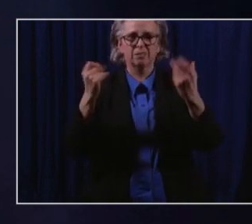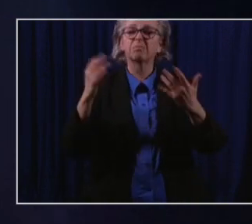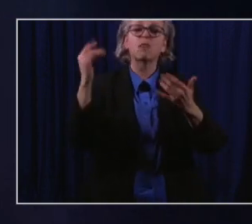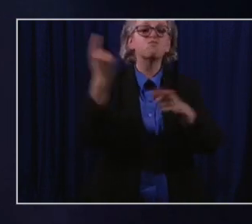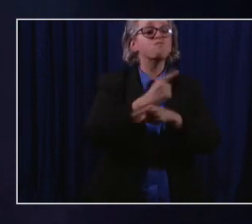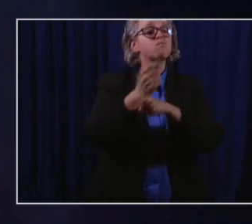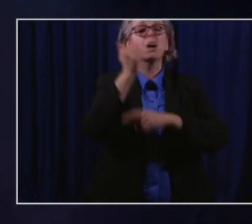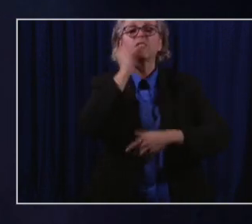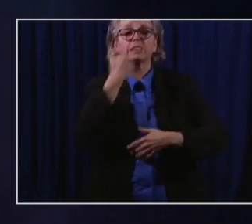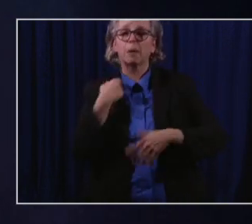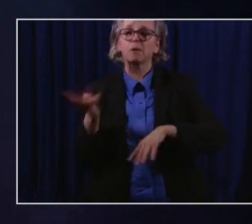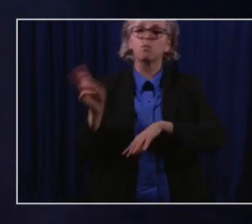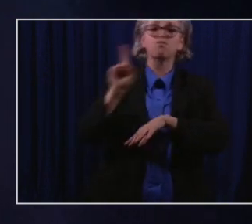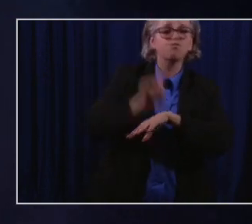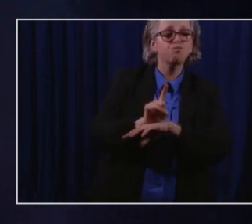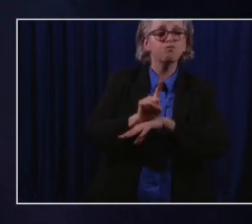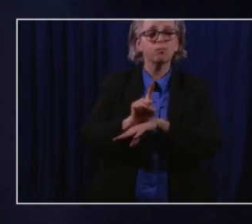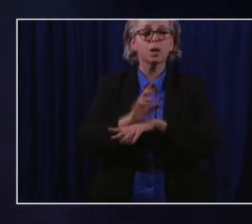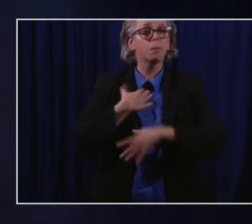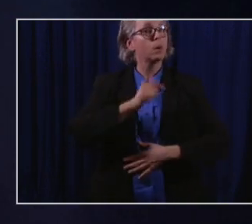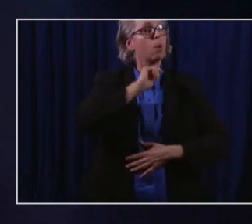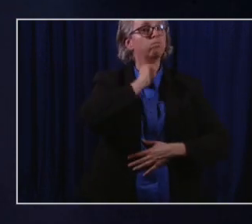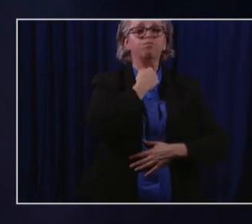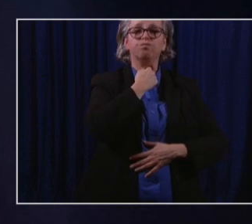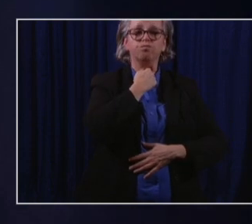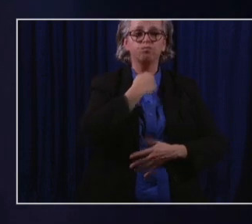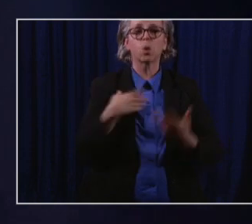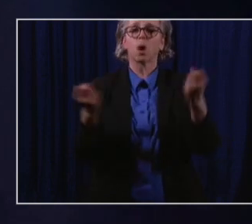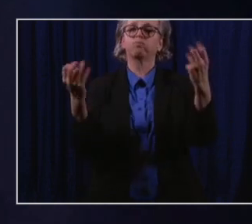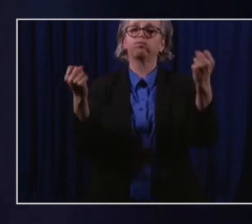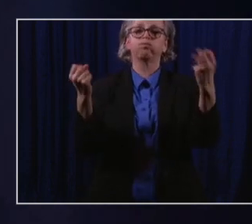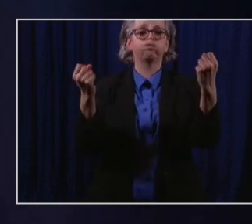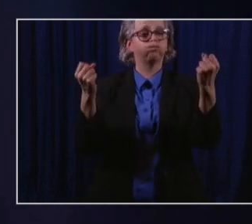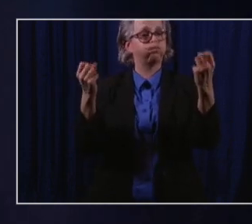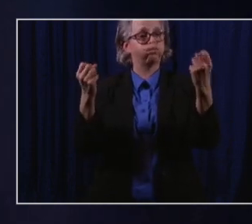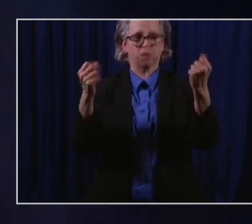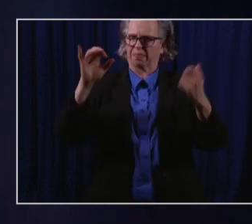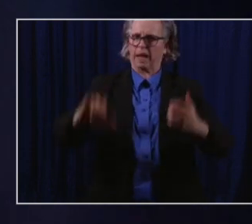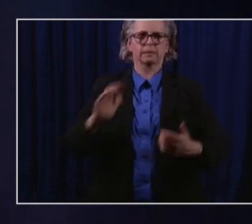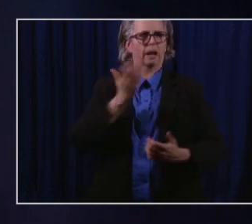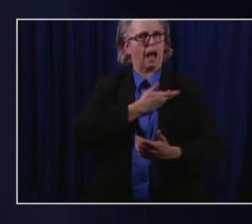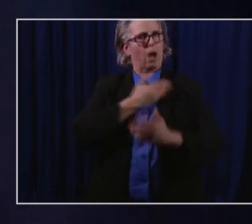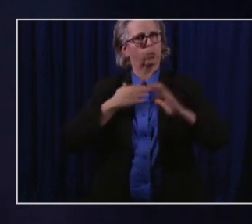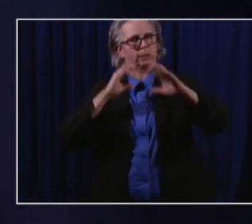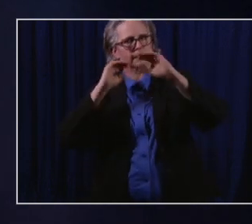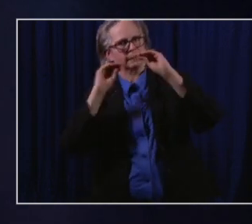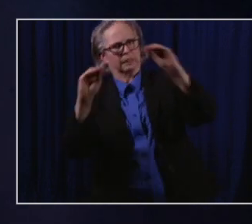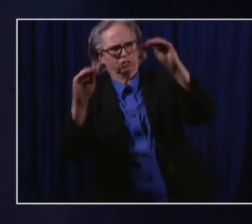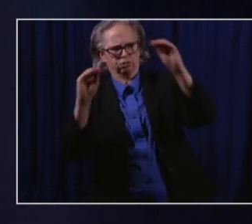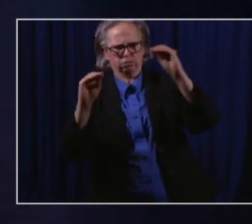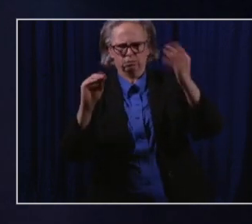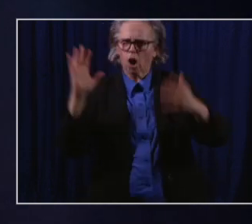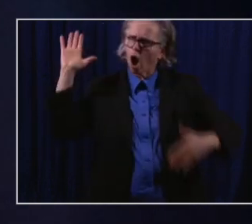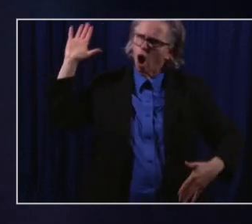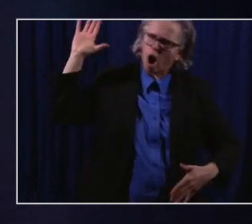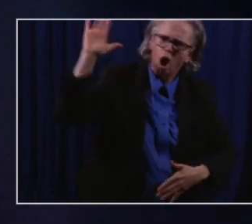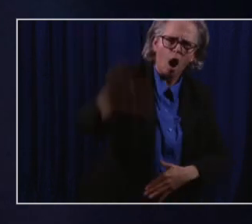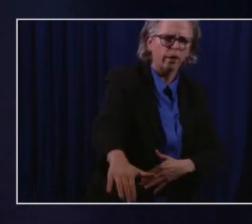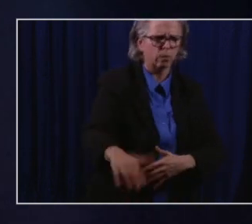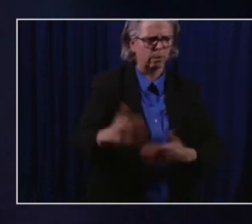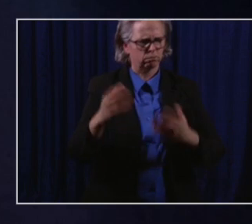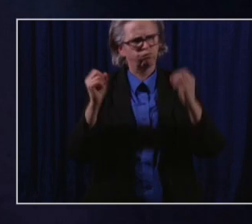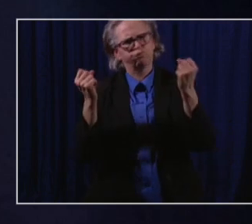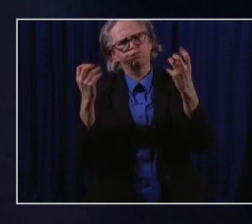the use of my voice in class. And that will be our primary mode of instruction throughout the day. One